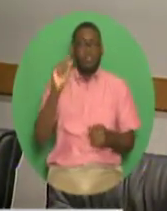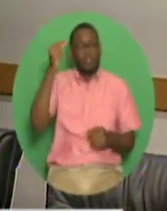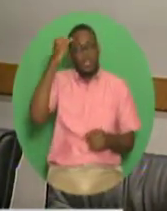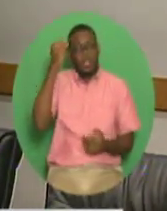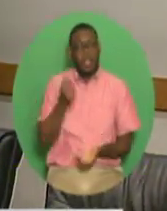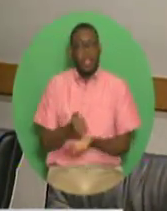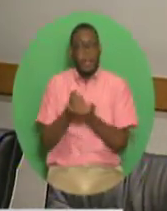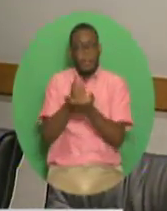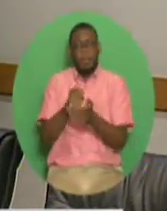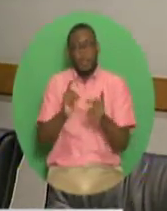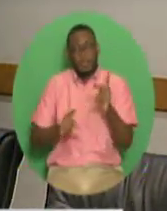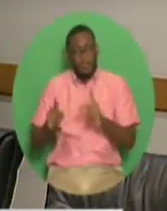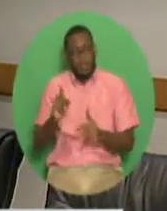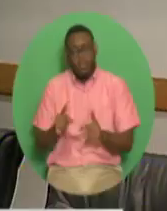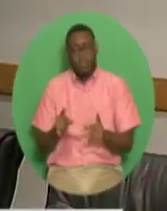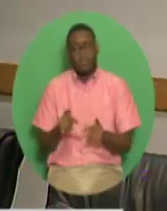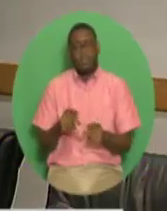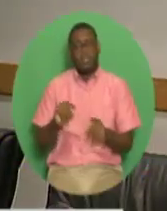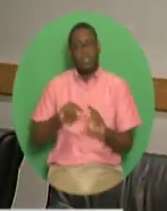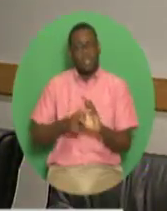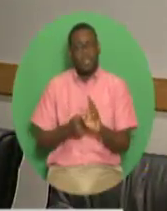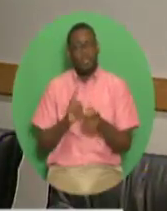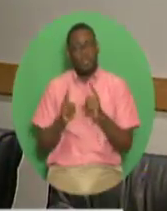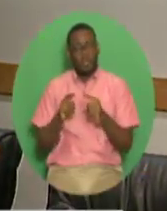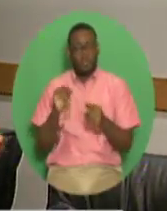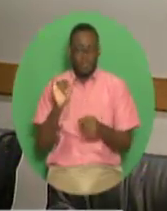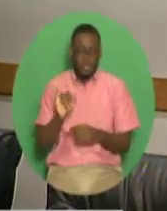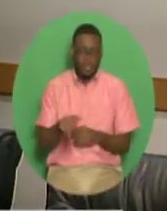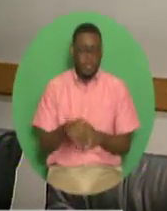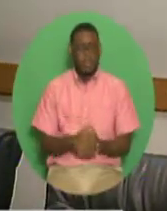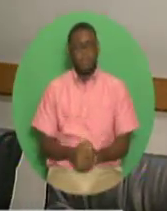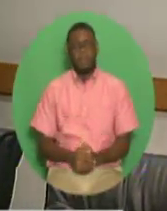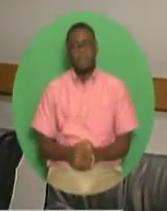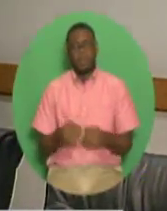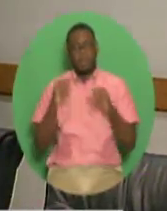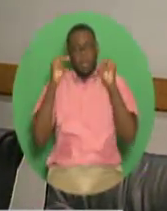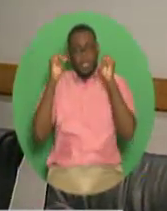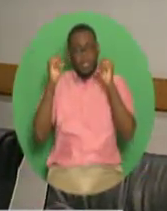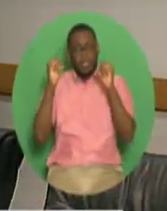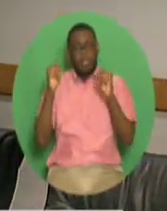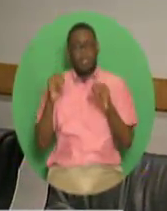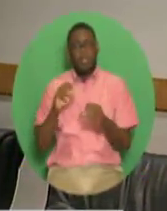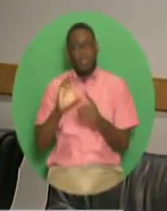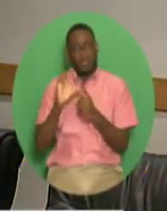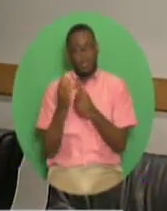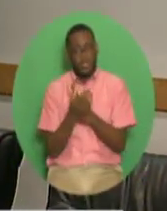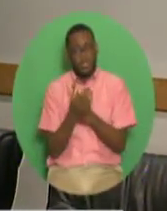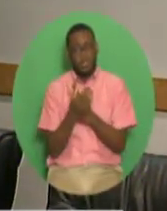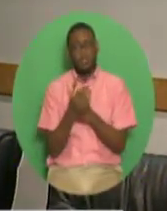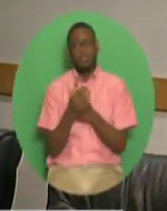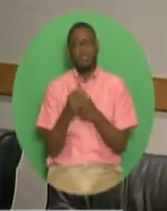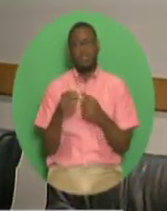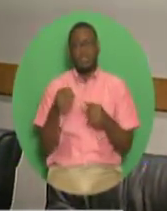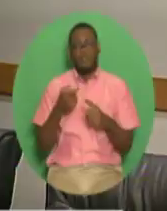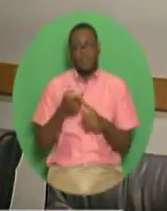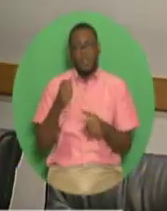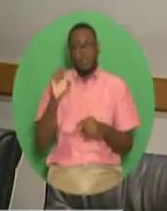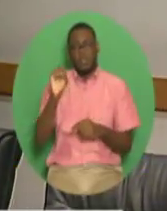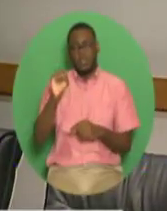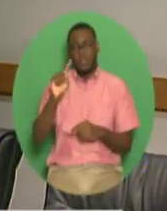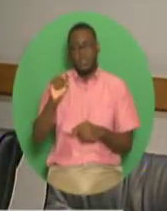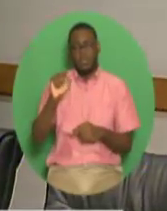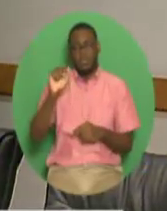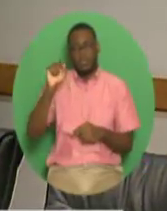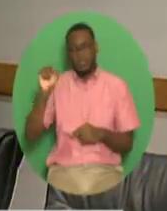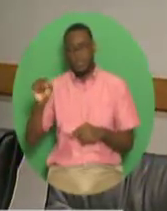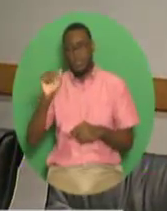Madam Speaker, I want to start on that note. The Minister of Culture, St. Anne's East, I know she would have had a part of it. You would have seen